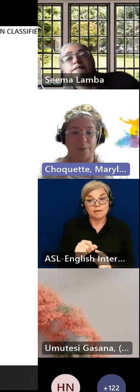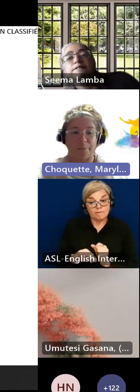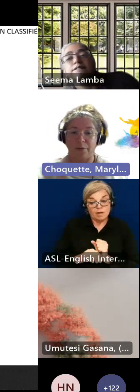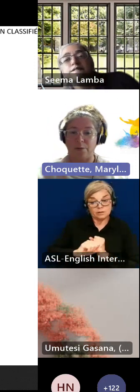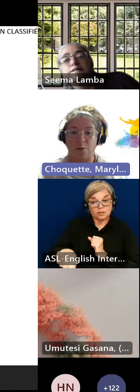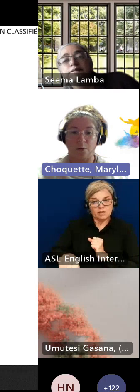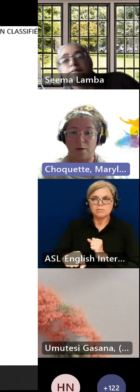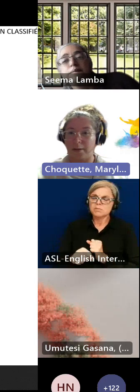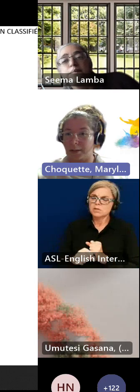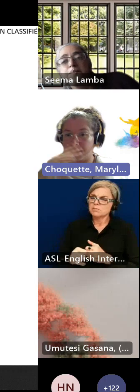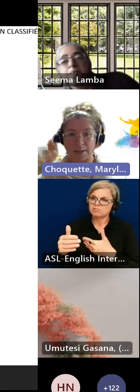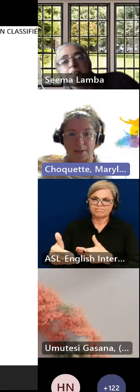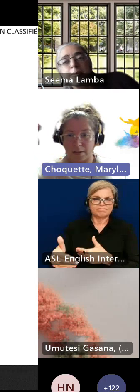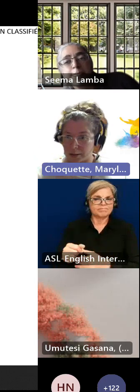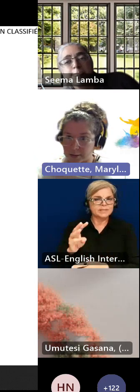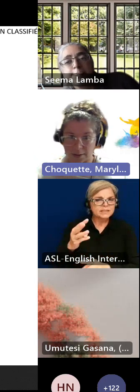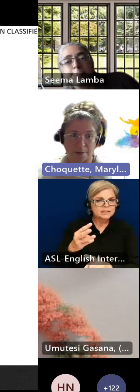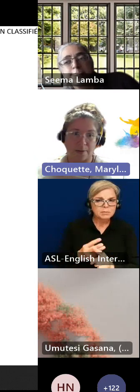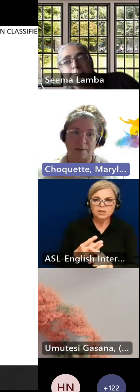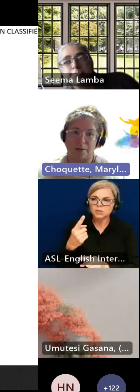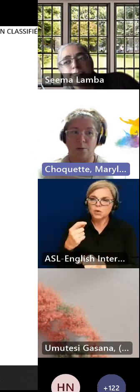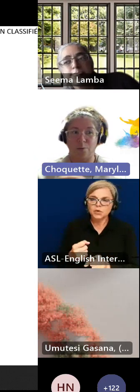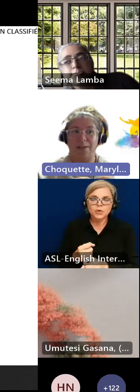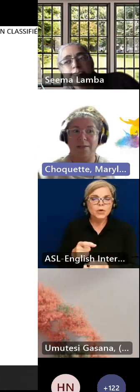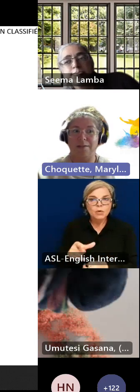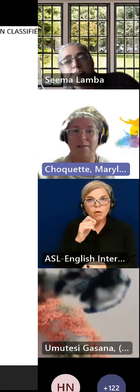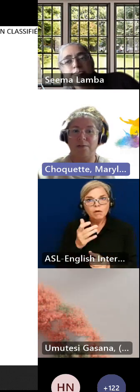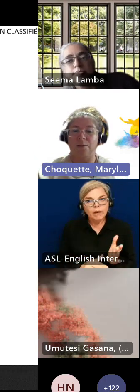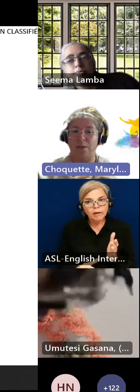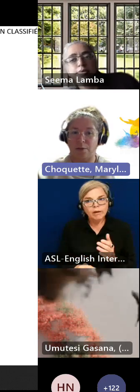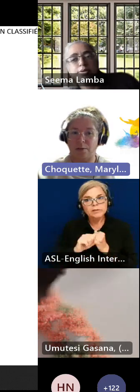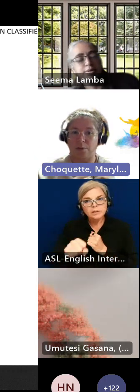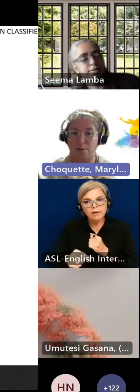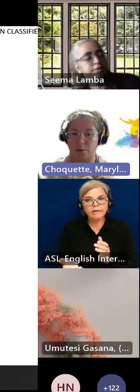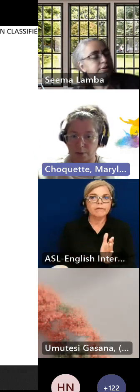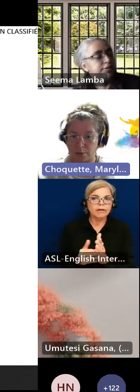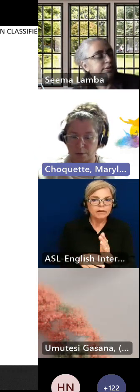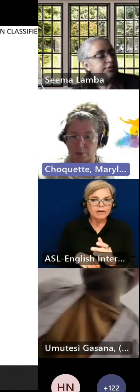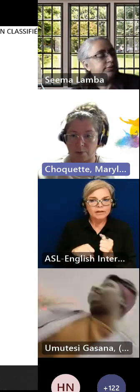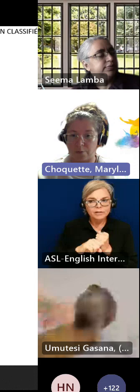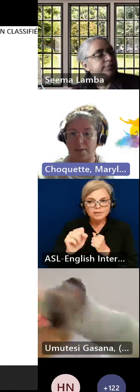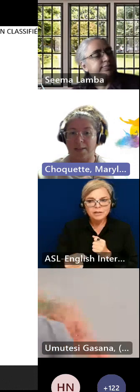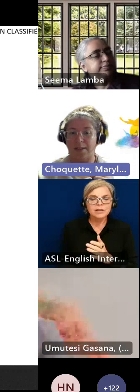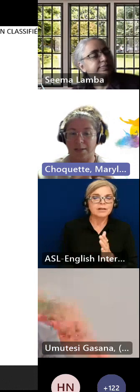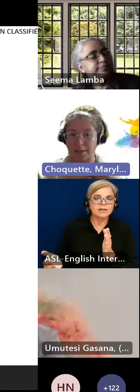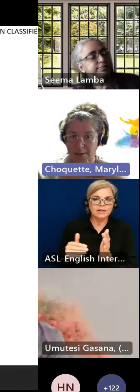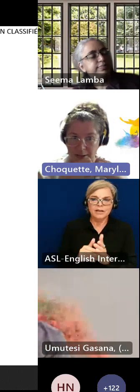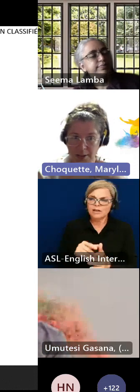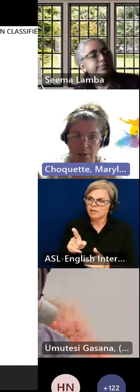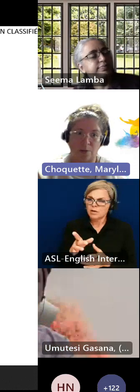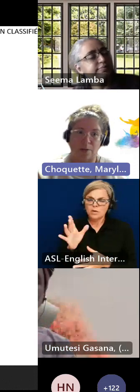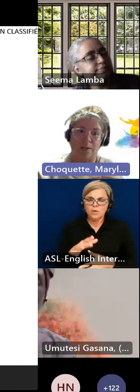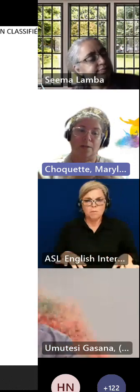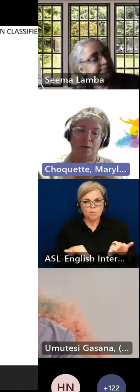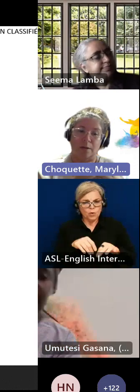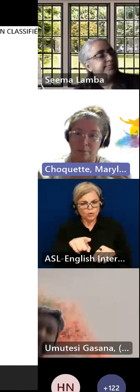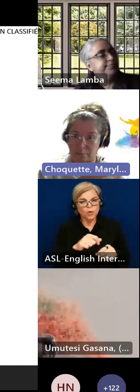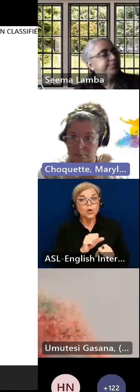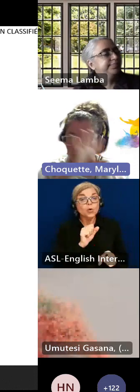year. Don't go on extending. Like you really need to make sure that you're doing your workforce analysis,